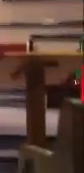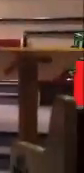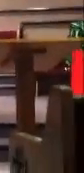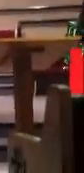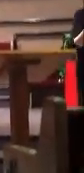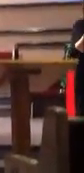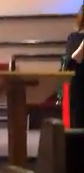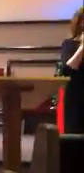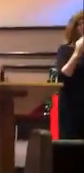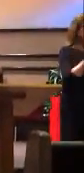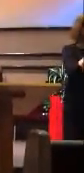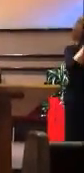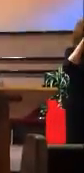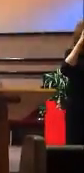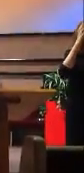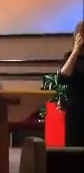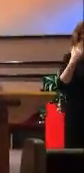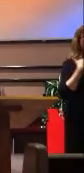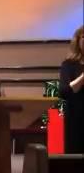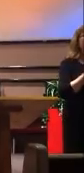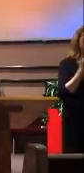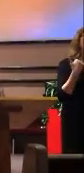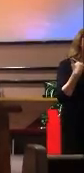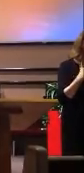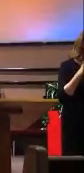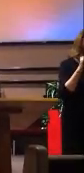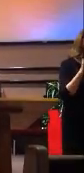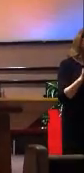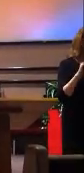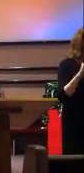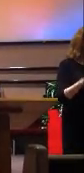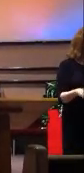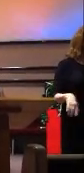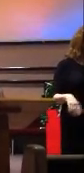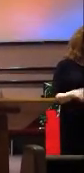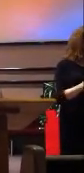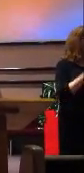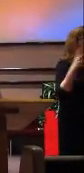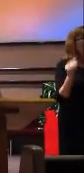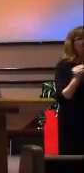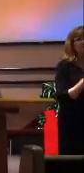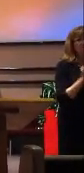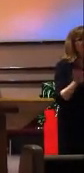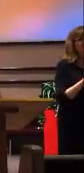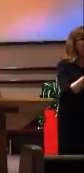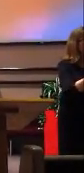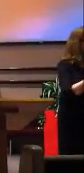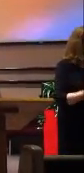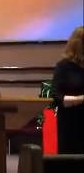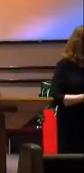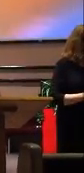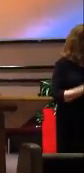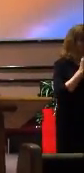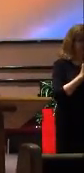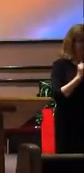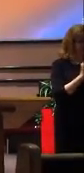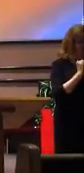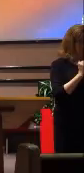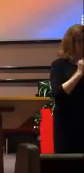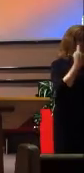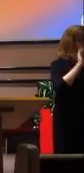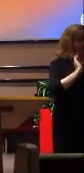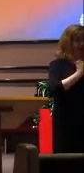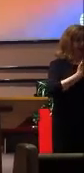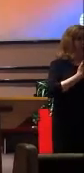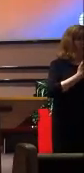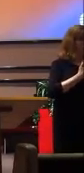There is still so much that we could do. So much more. Because it's justice around our issues.